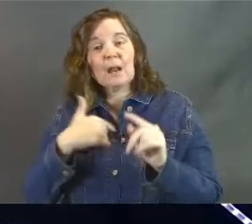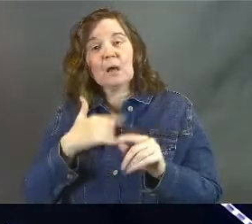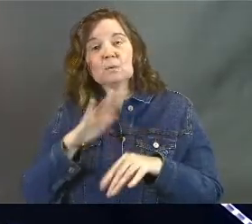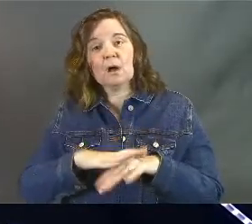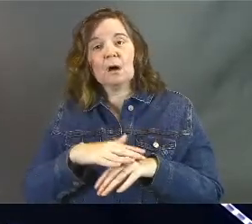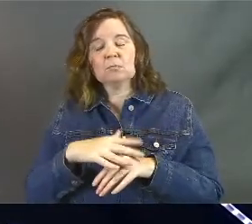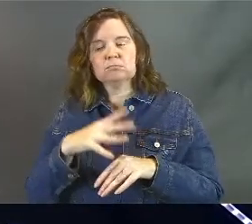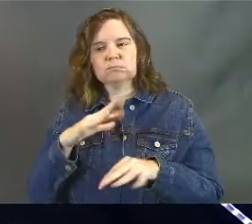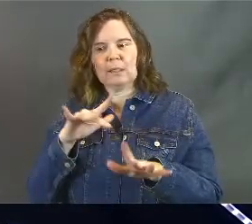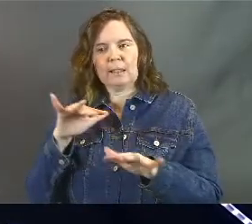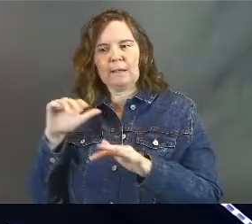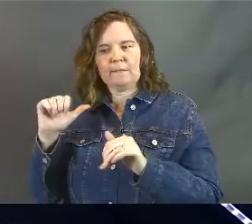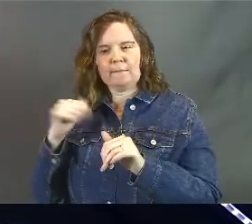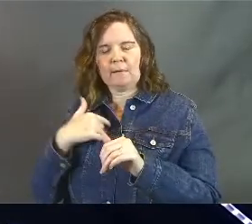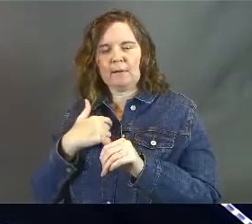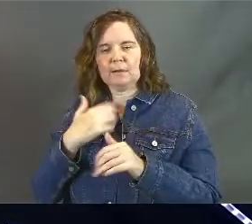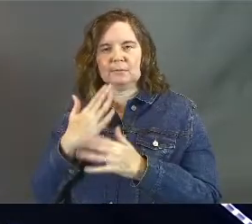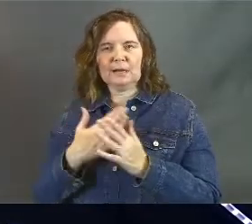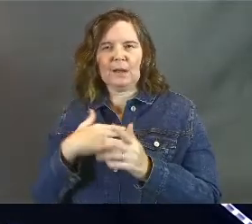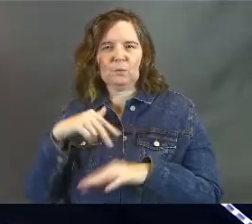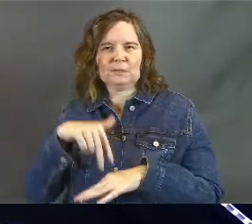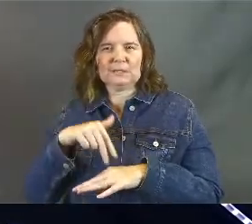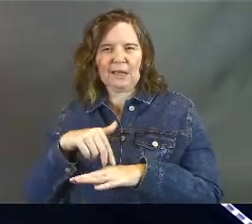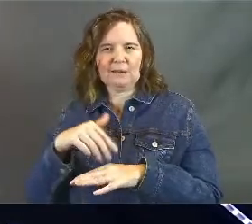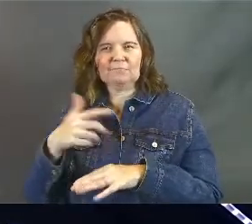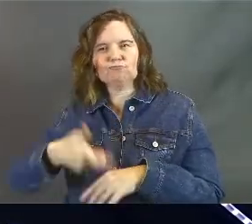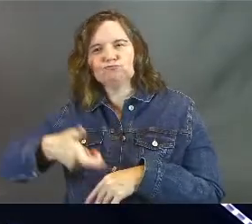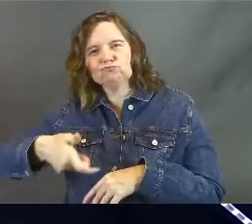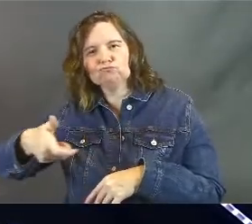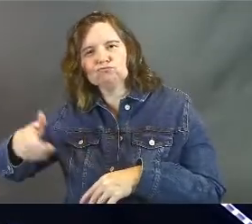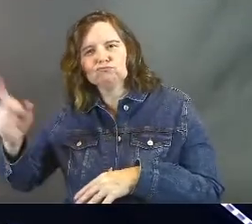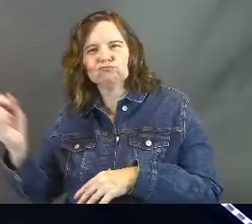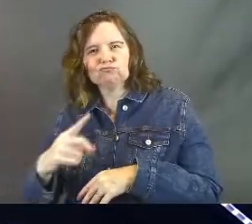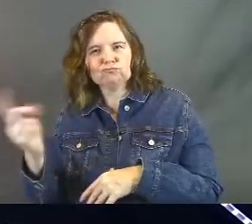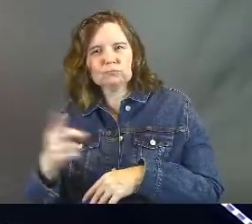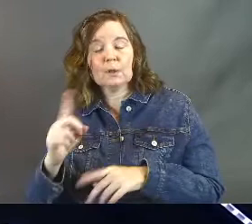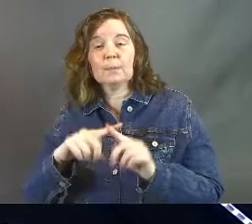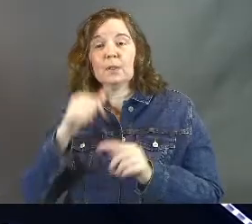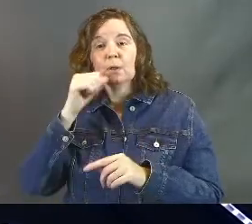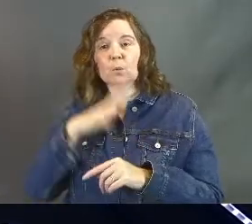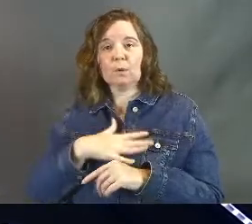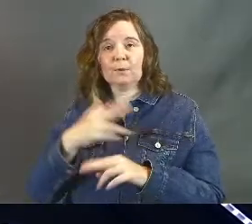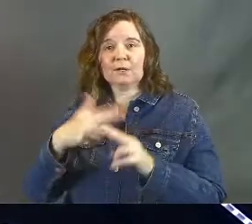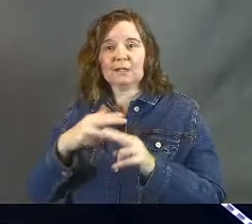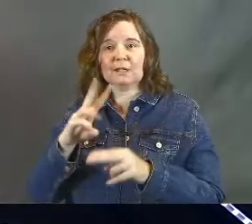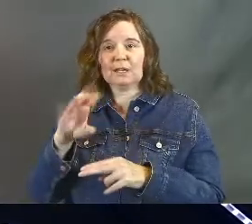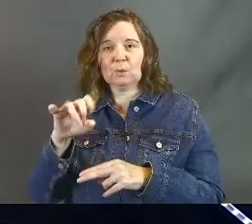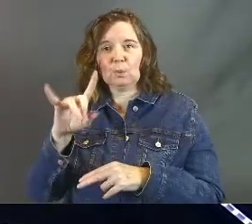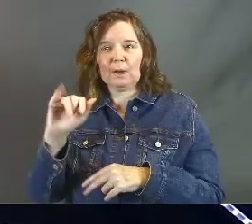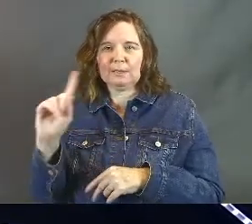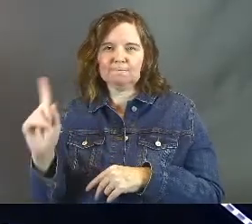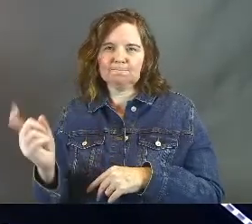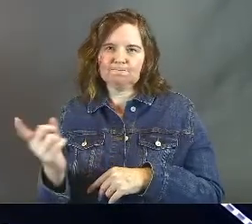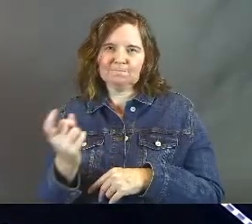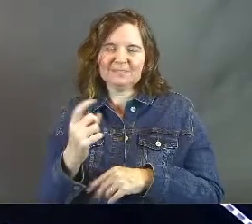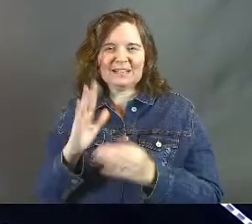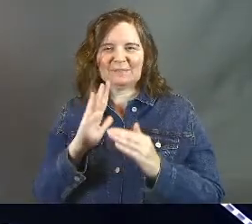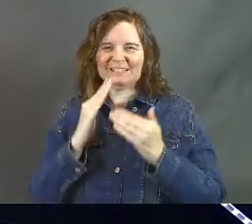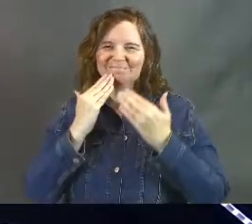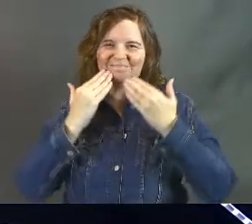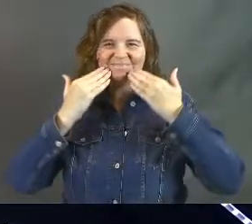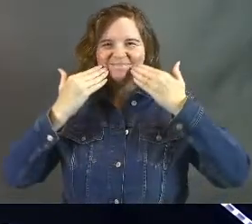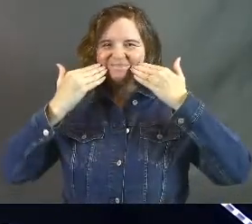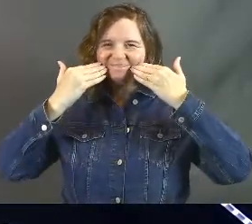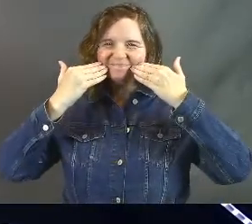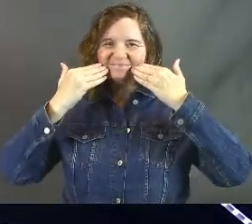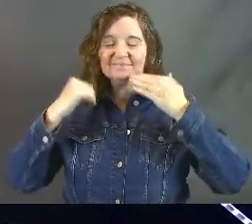was on my way out that morning, and I'll sometimes stand back there and like shake people's hands and stuff, but this woman, her name's Wendy, she comes walking up to me, big old smile